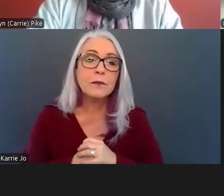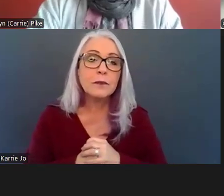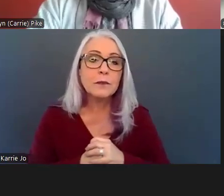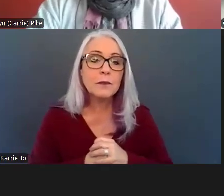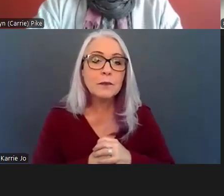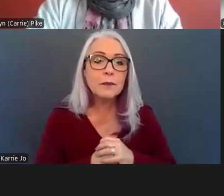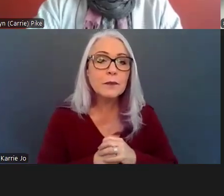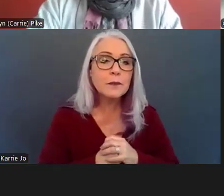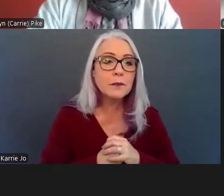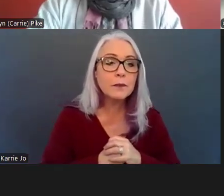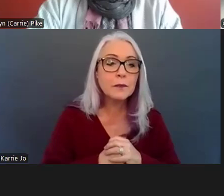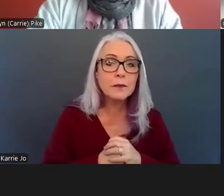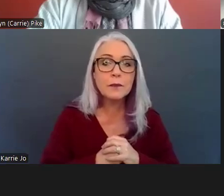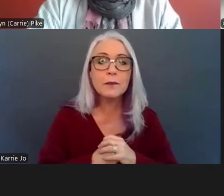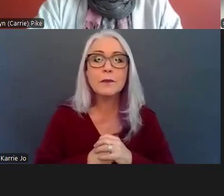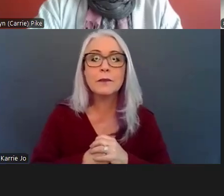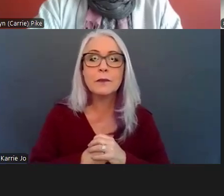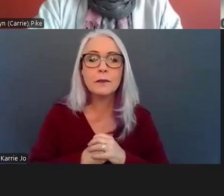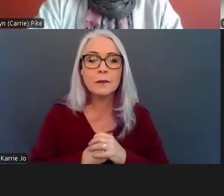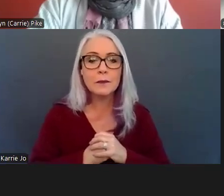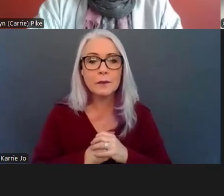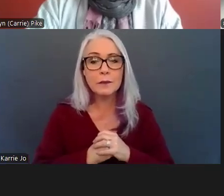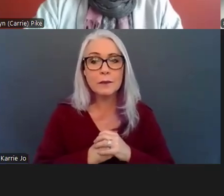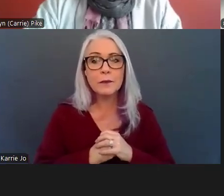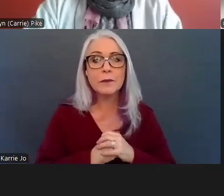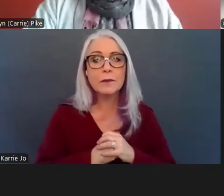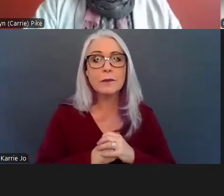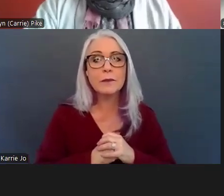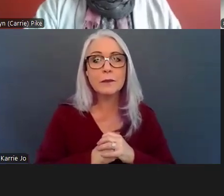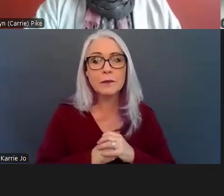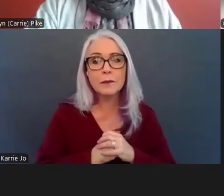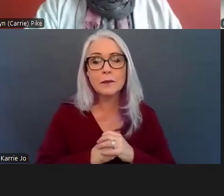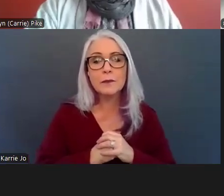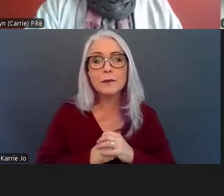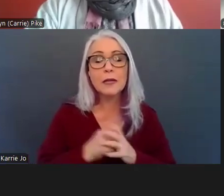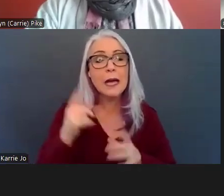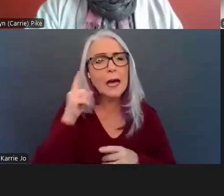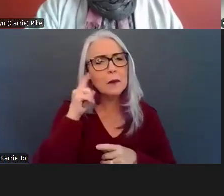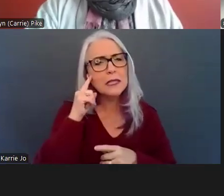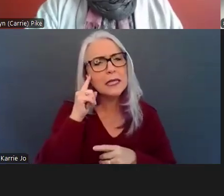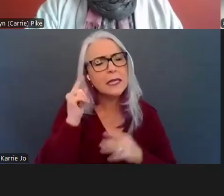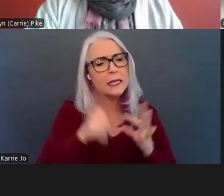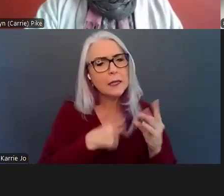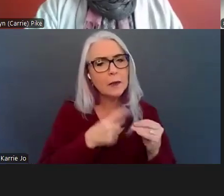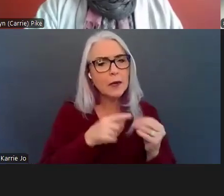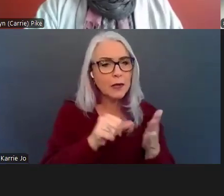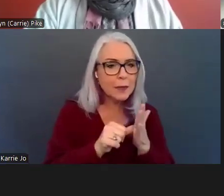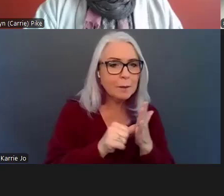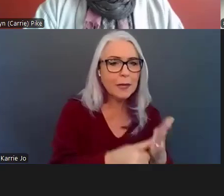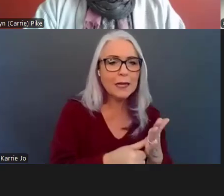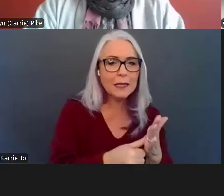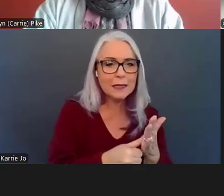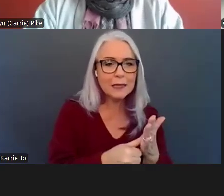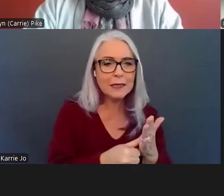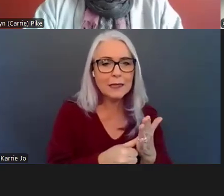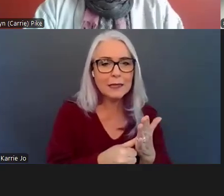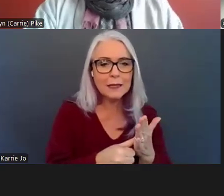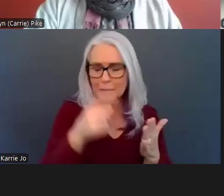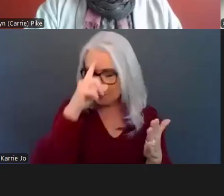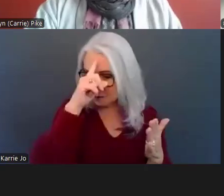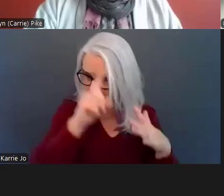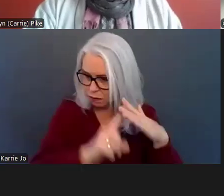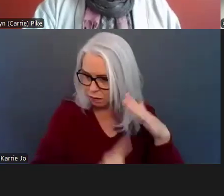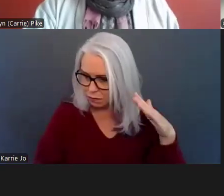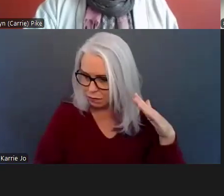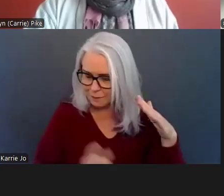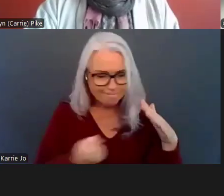but I was thinking about impacts. Oh my goodness, it just flew out of my head. So I'll come